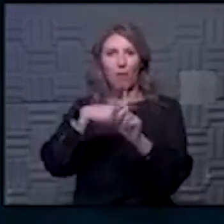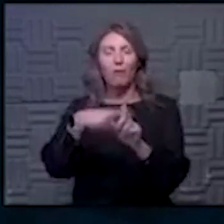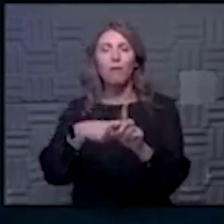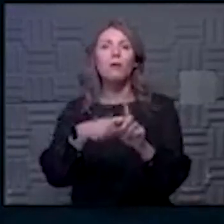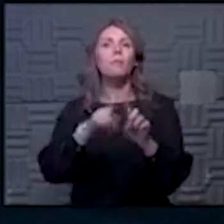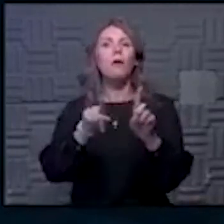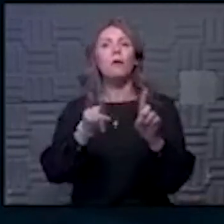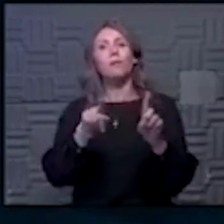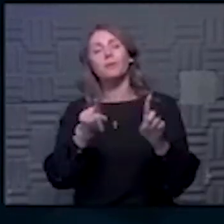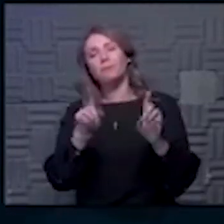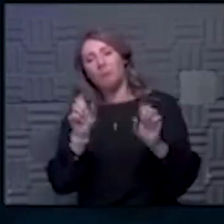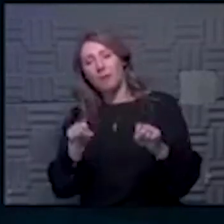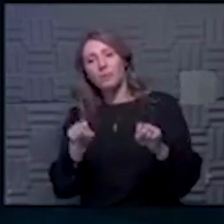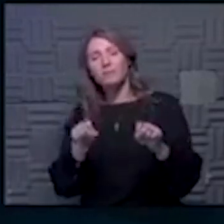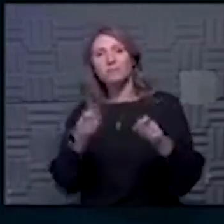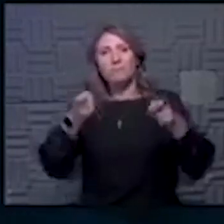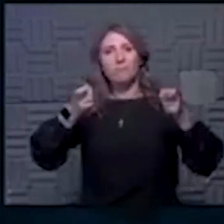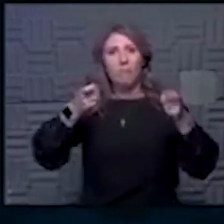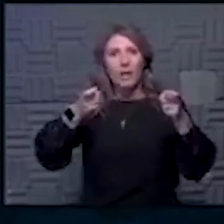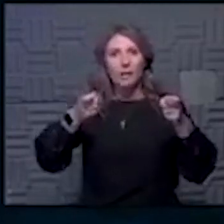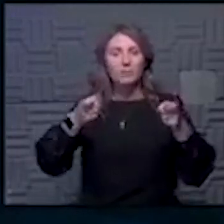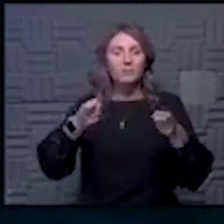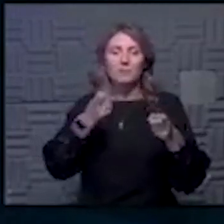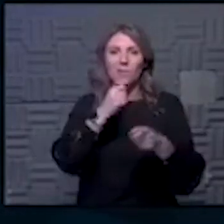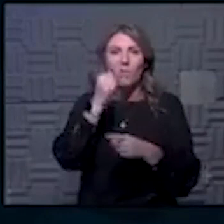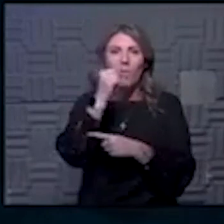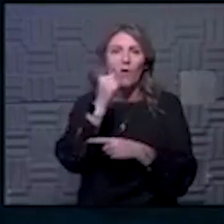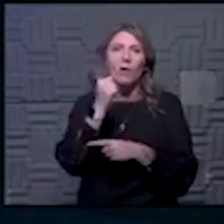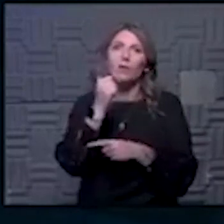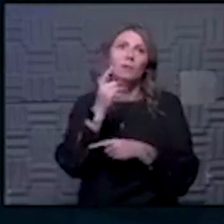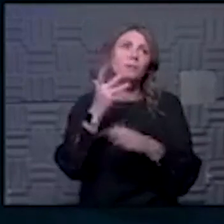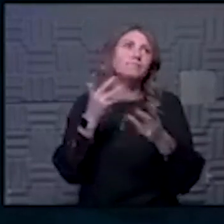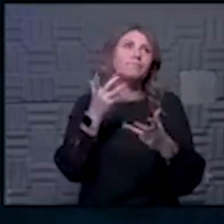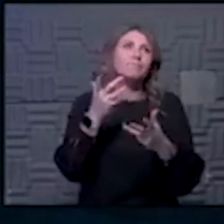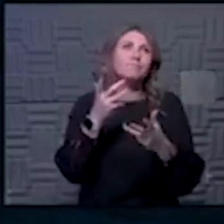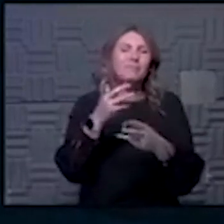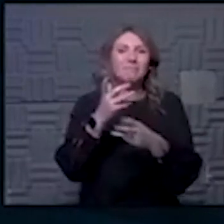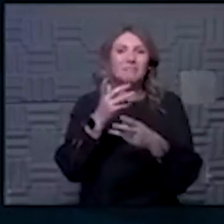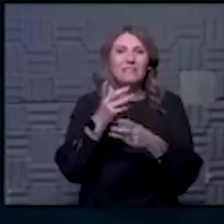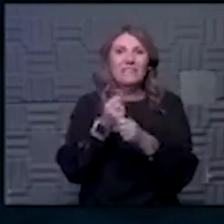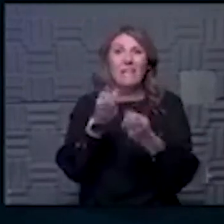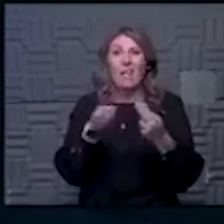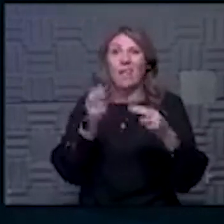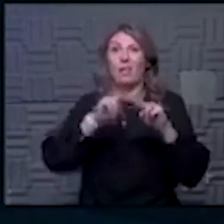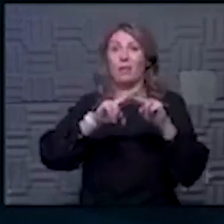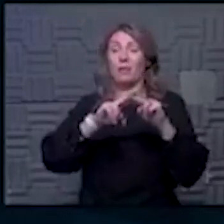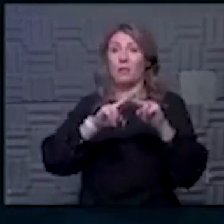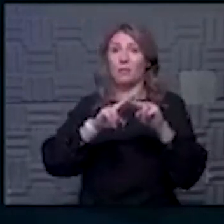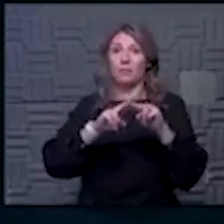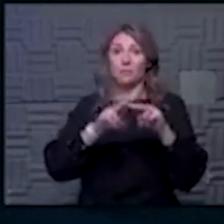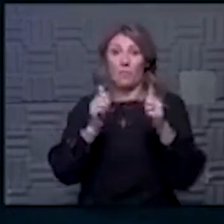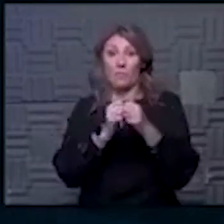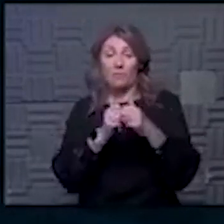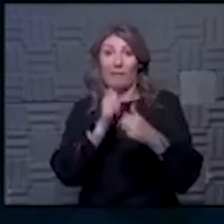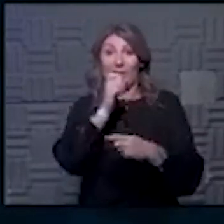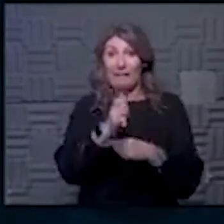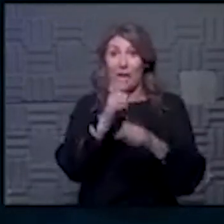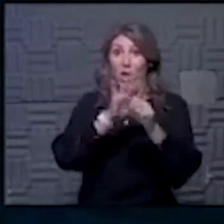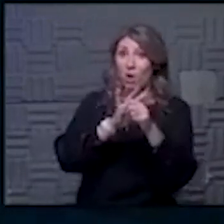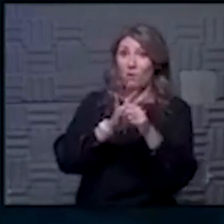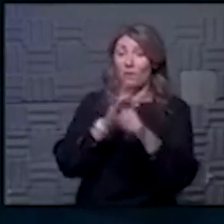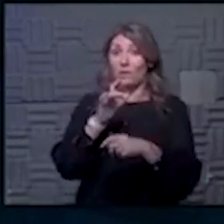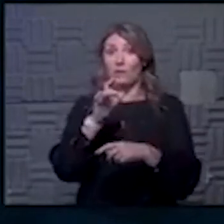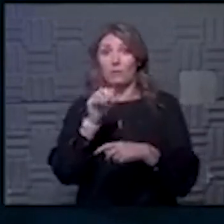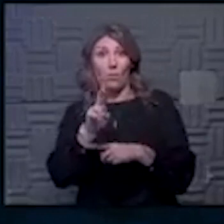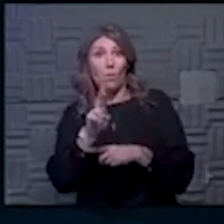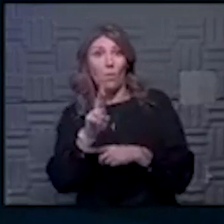to manage. It won't take a lot of increase in either non-COVID or COVID